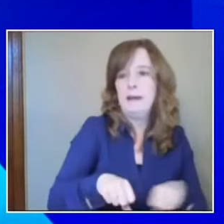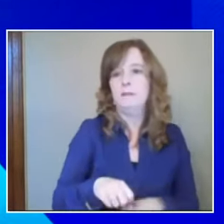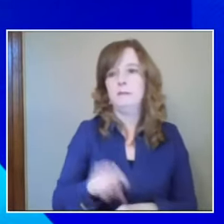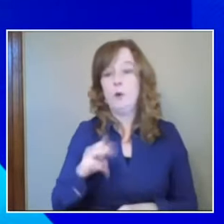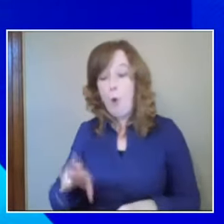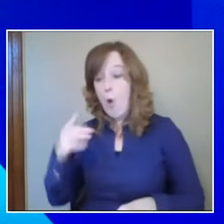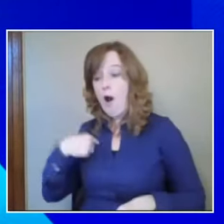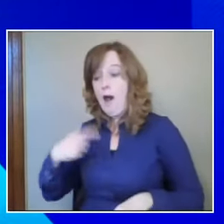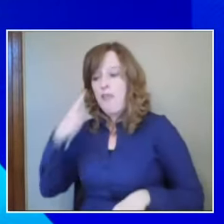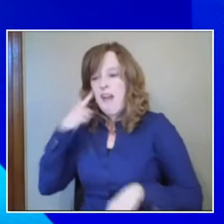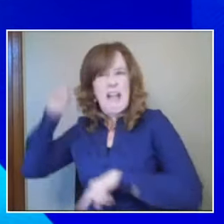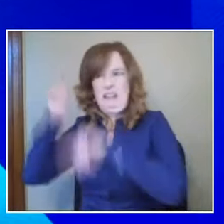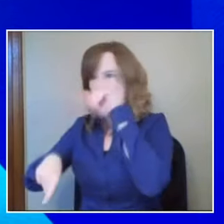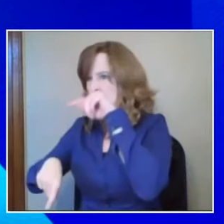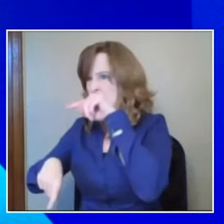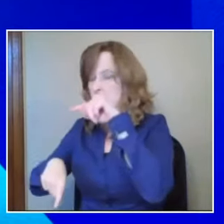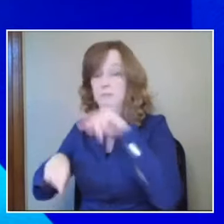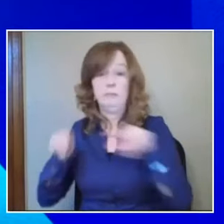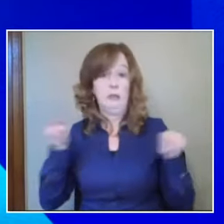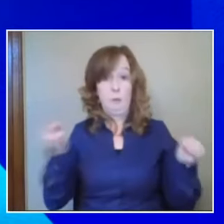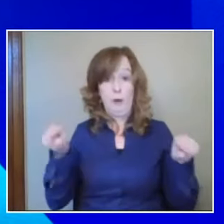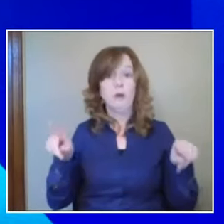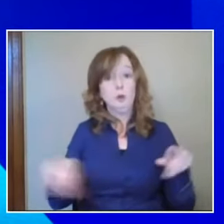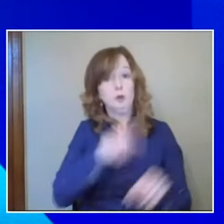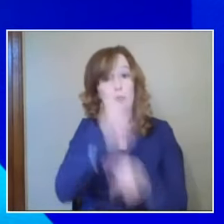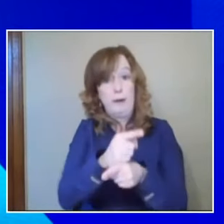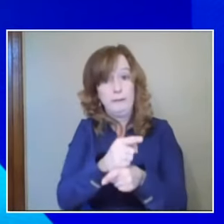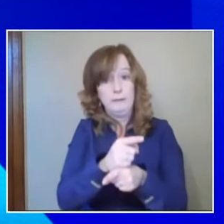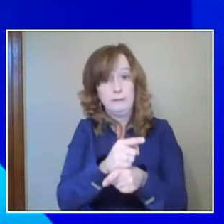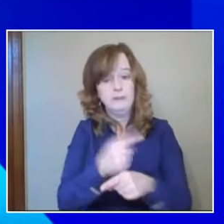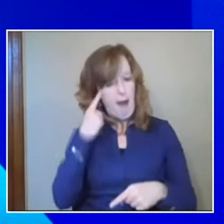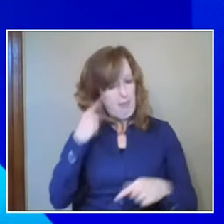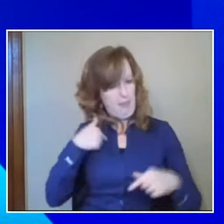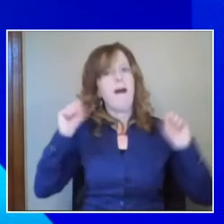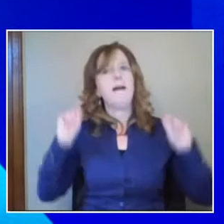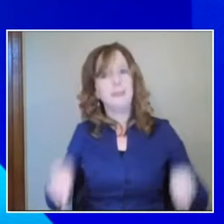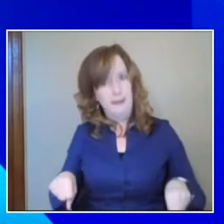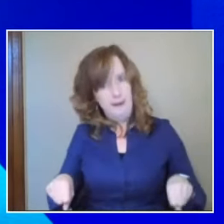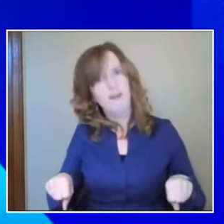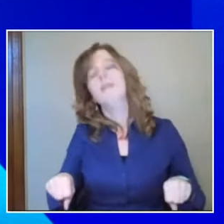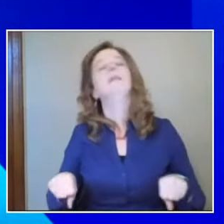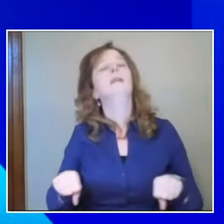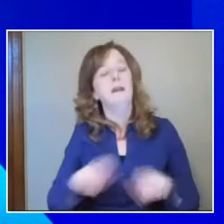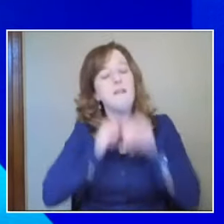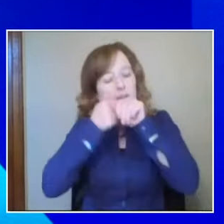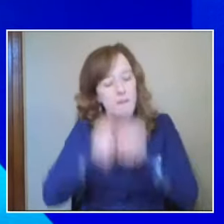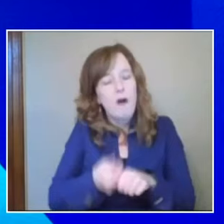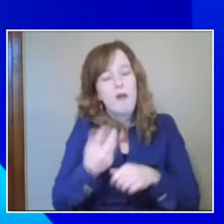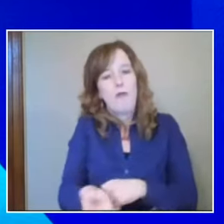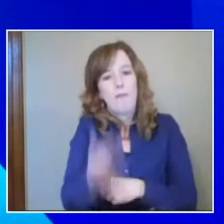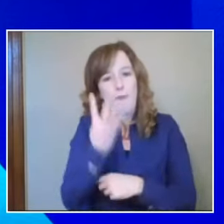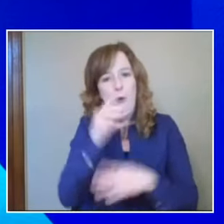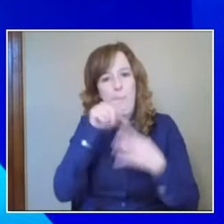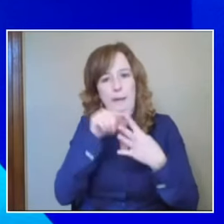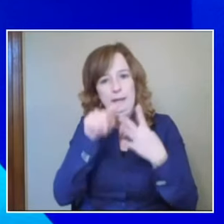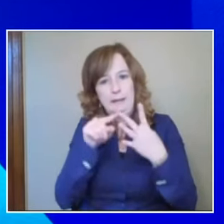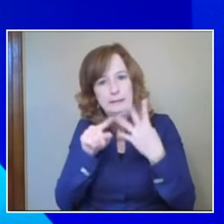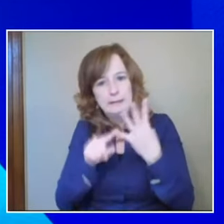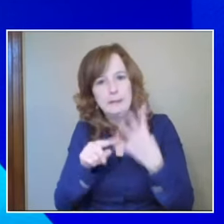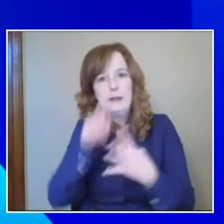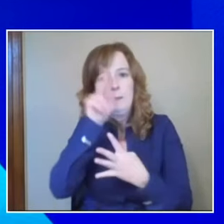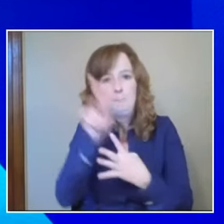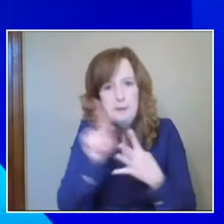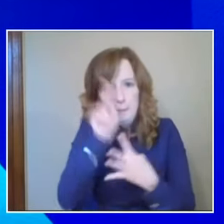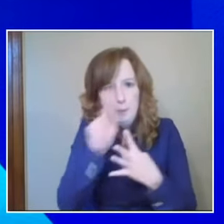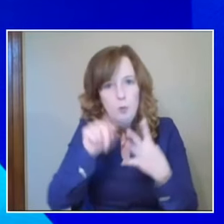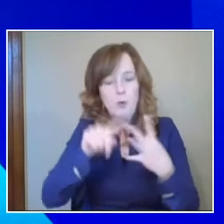can, and I hope you believe it too. Be a lifelong learner. Follow the 4 P's: people, planning, performance,